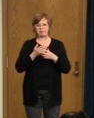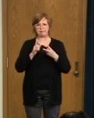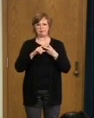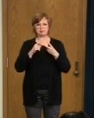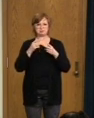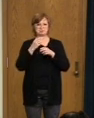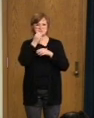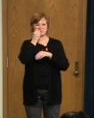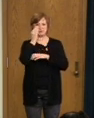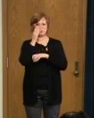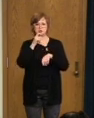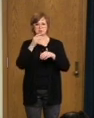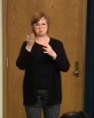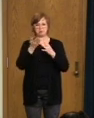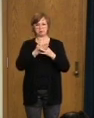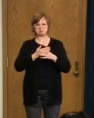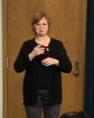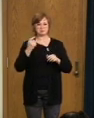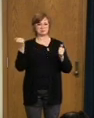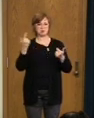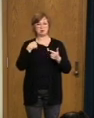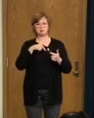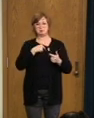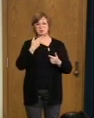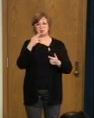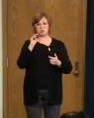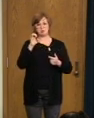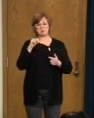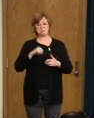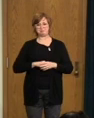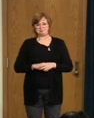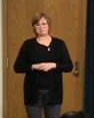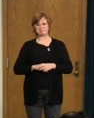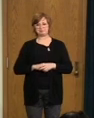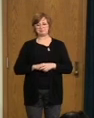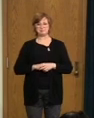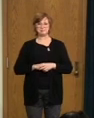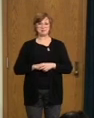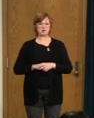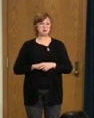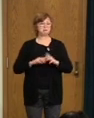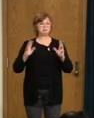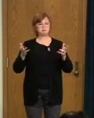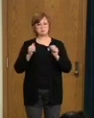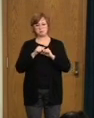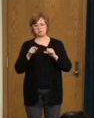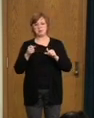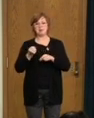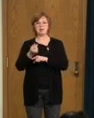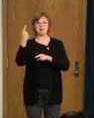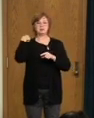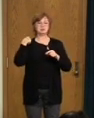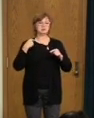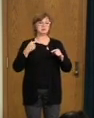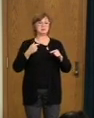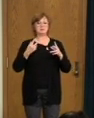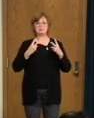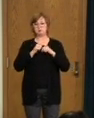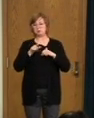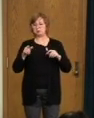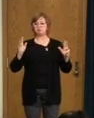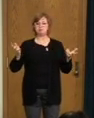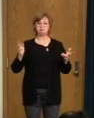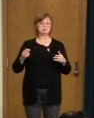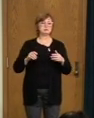human. And when we interact with friends, family, co-workers in a way that was very natural last year, that becomes